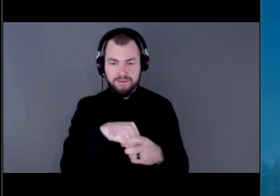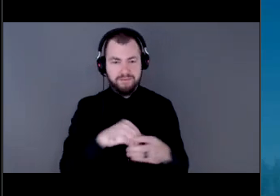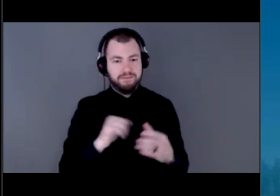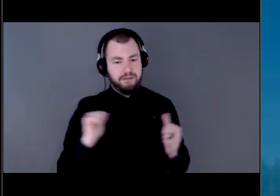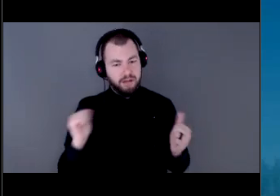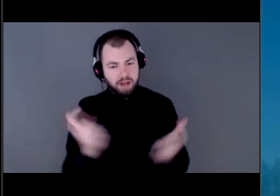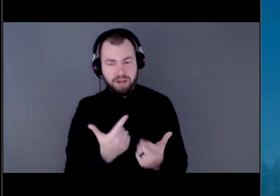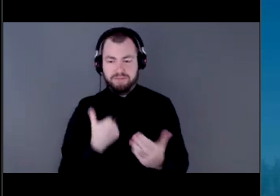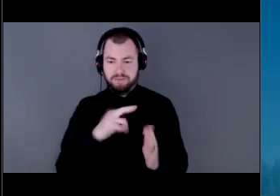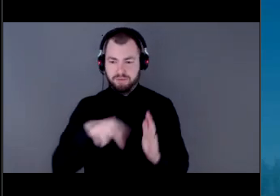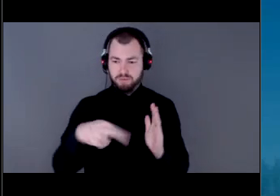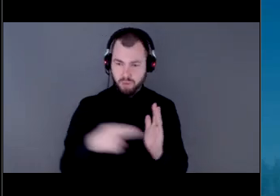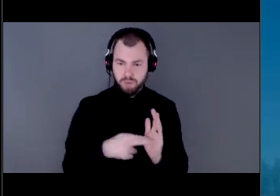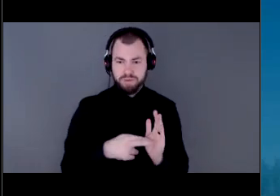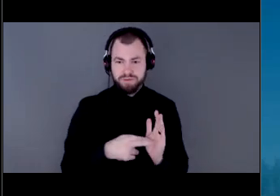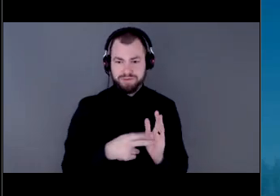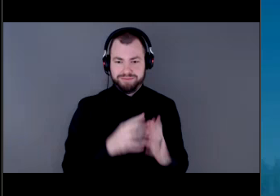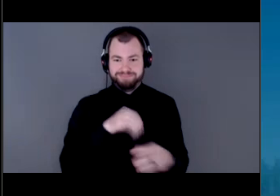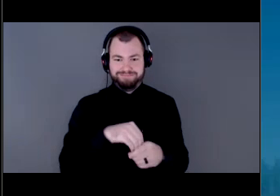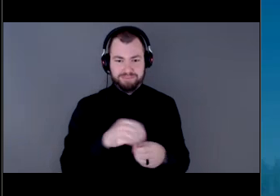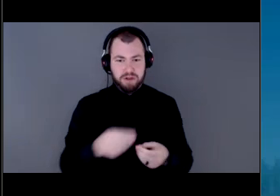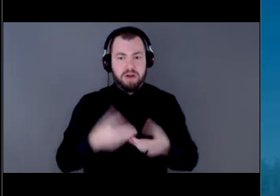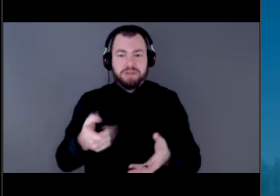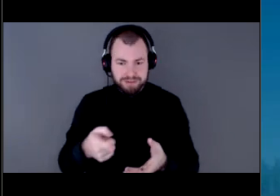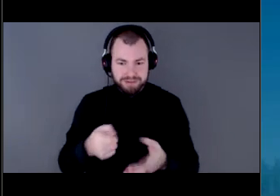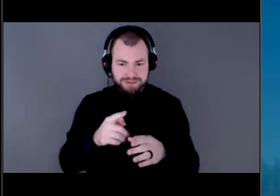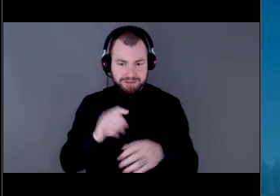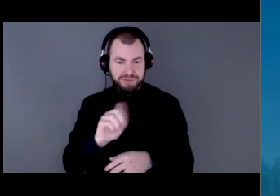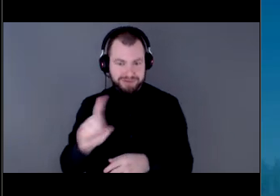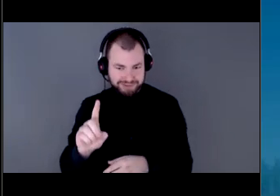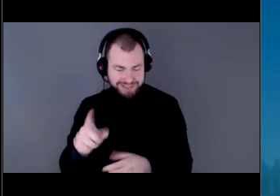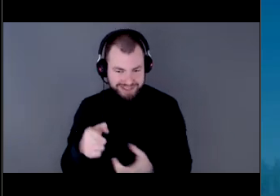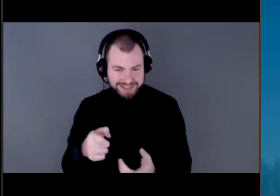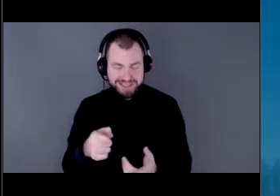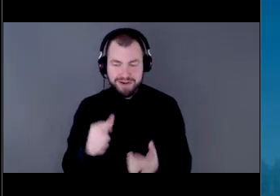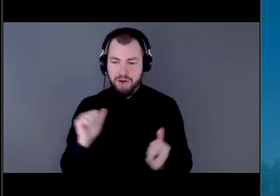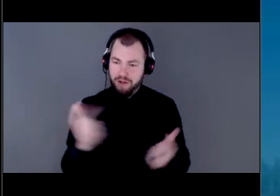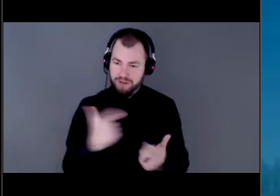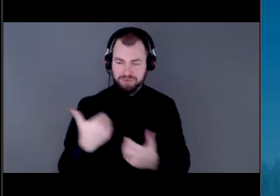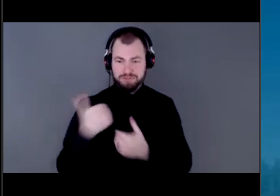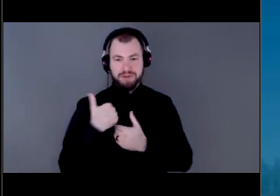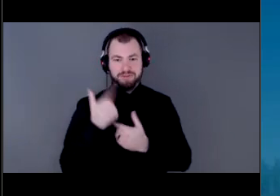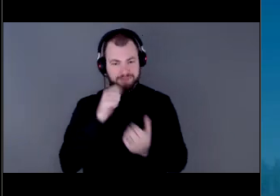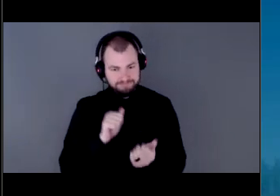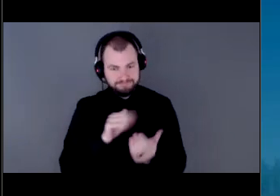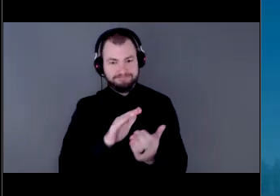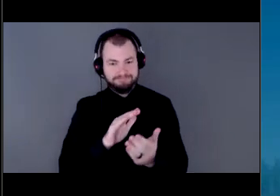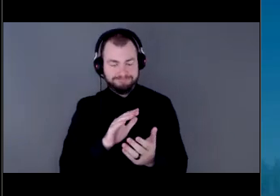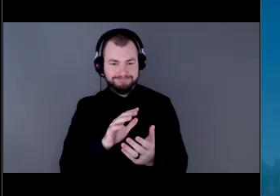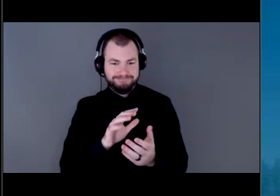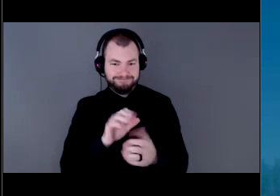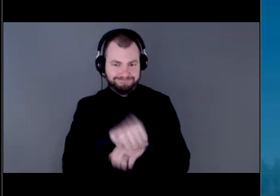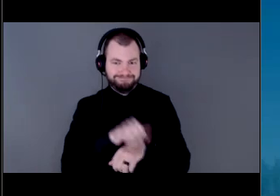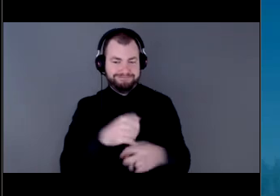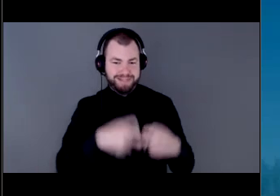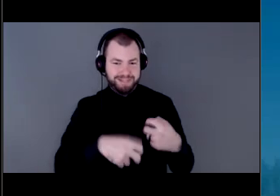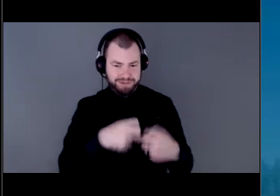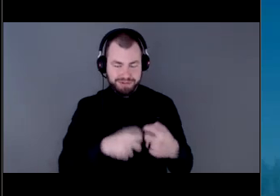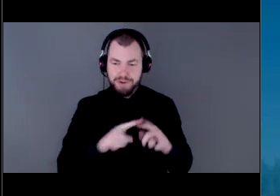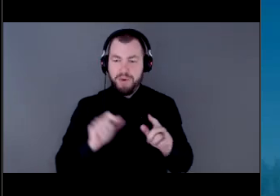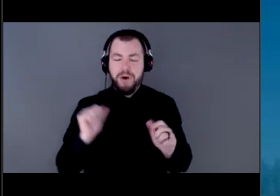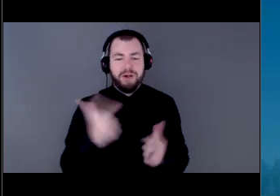marine debris. I feel like we all have a responsibility for addressing the issue, but we all love Maine waters. Who's been to Maine?